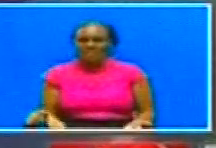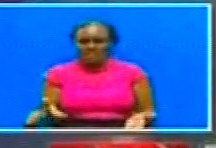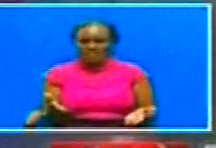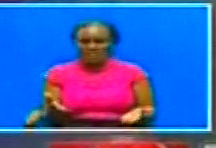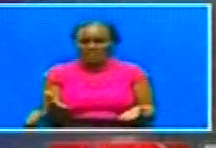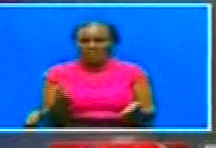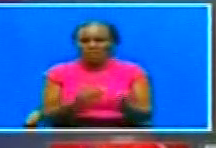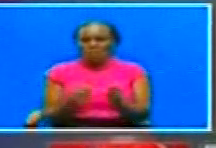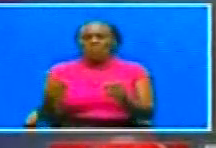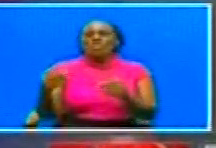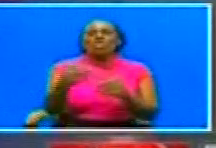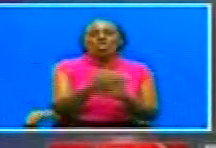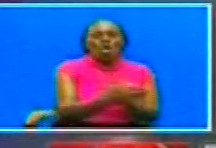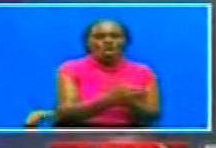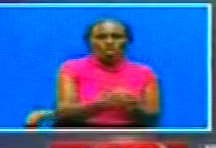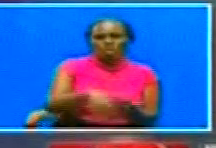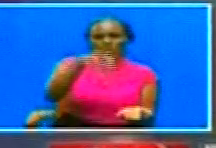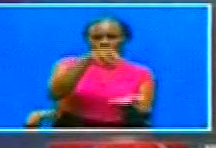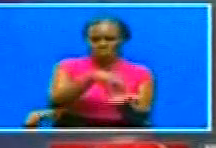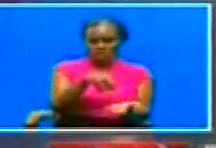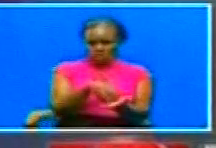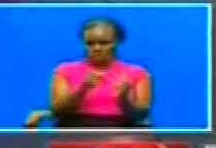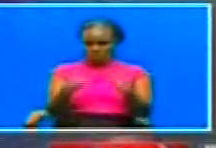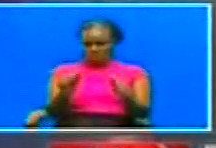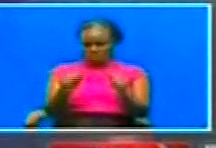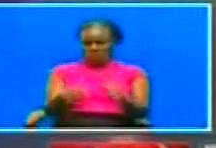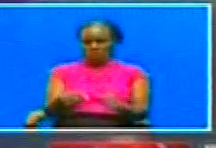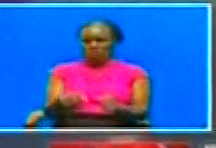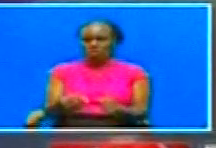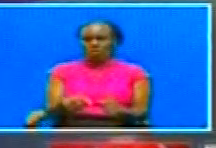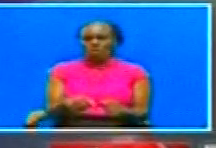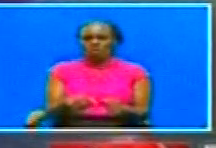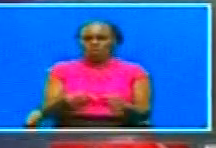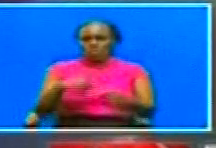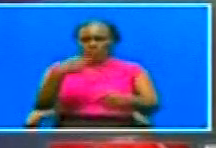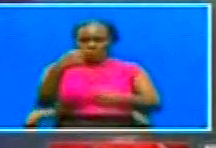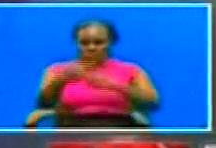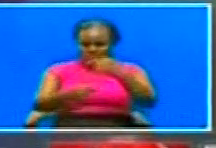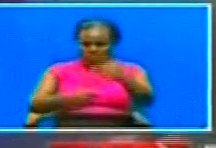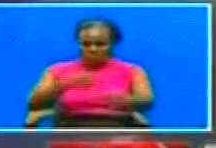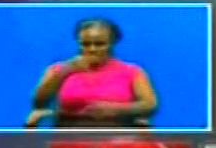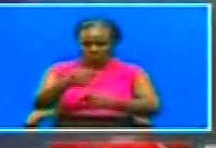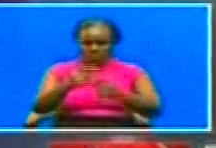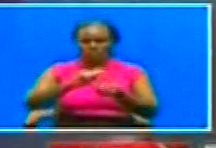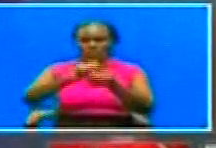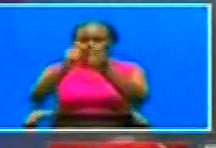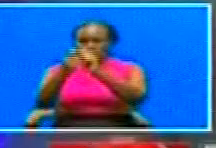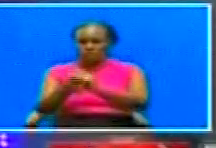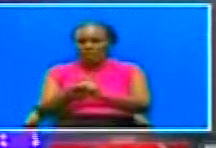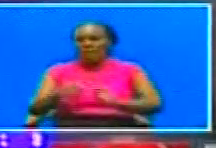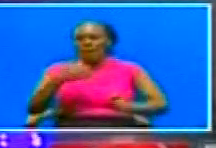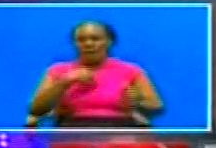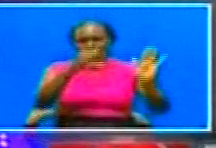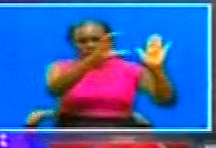going beyond the stage where we can look forward to an evolutionary change. We have got